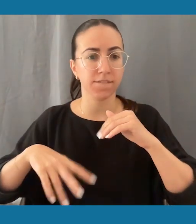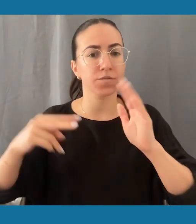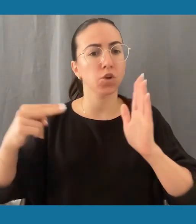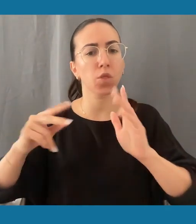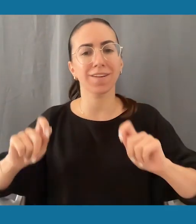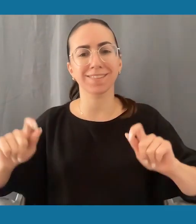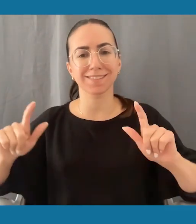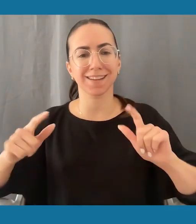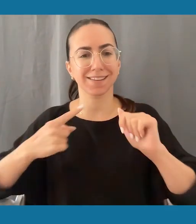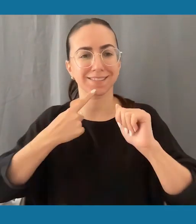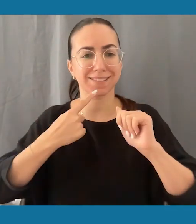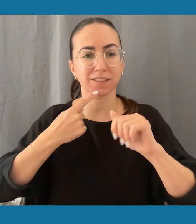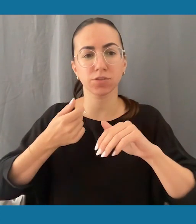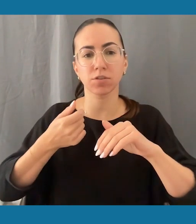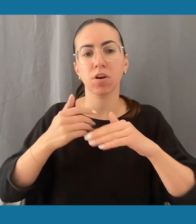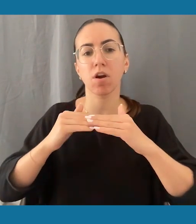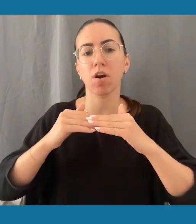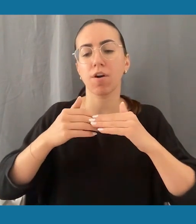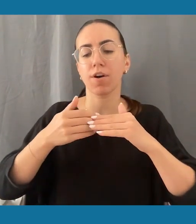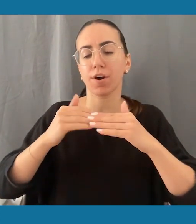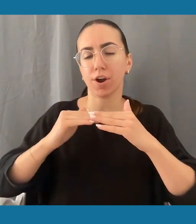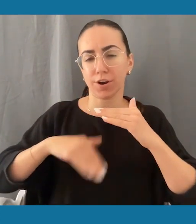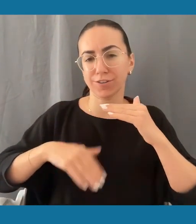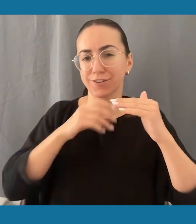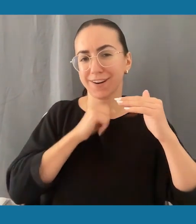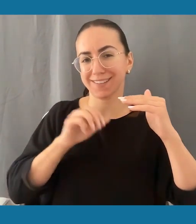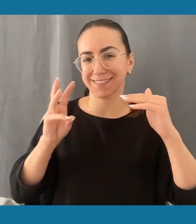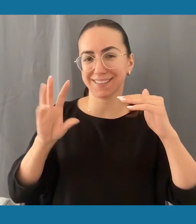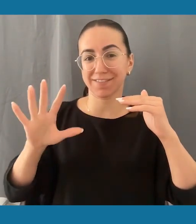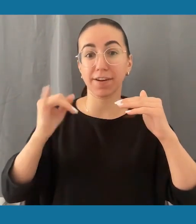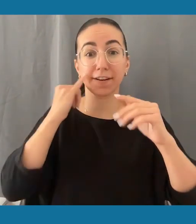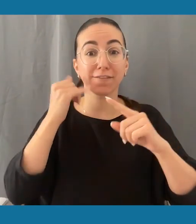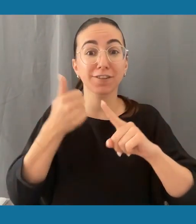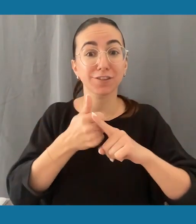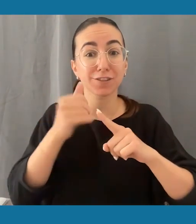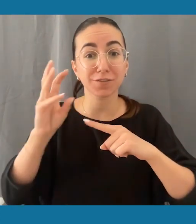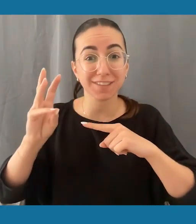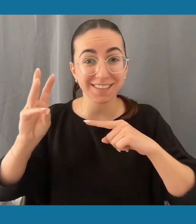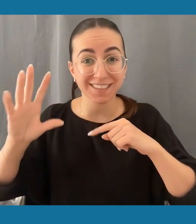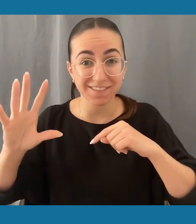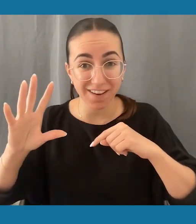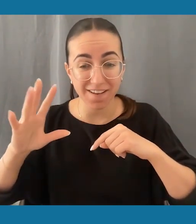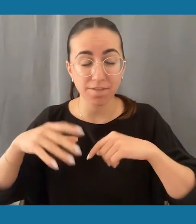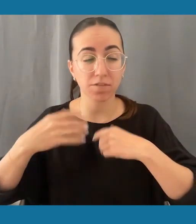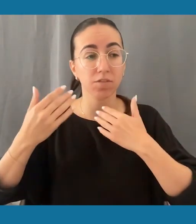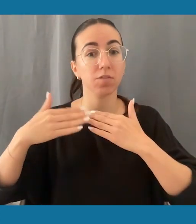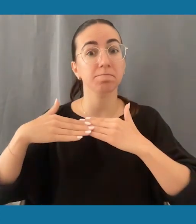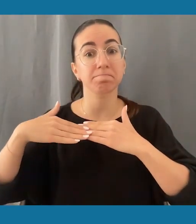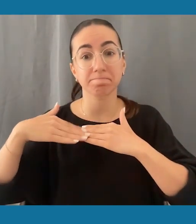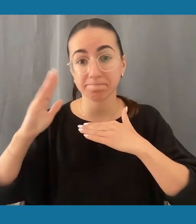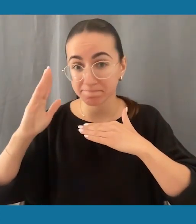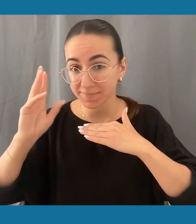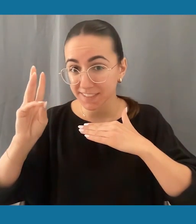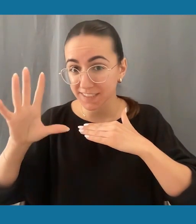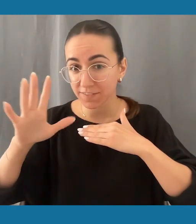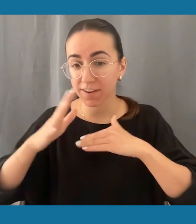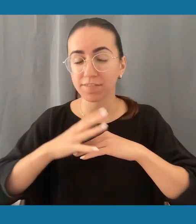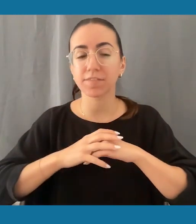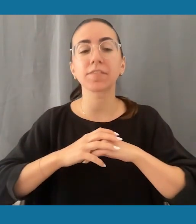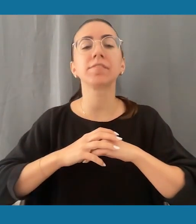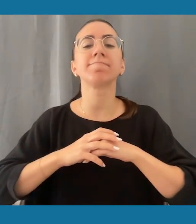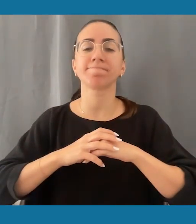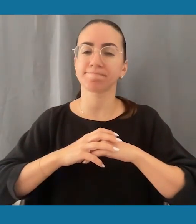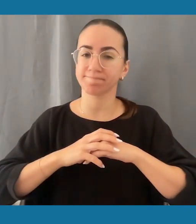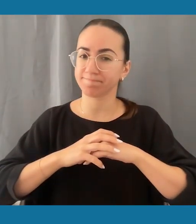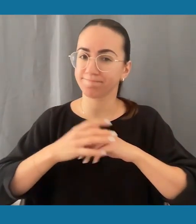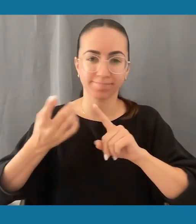slide, it says under age 65. That means if you are 65 or over, then